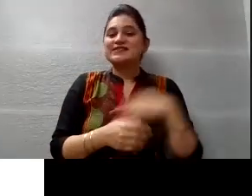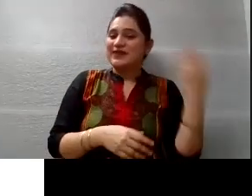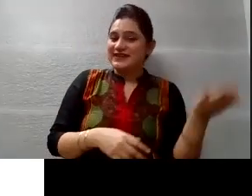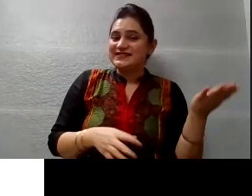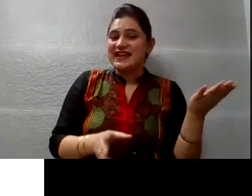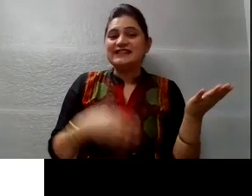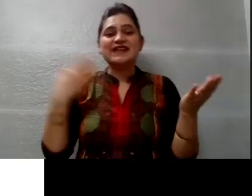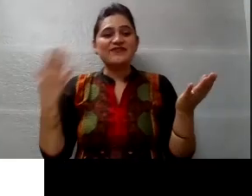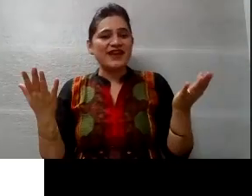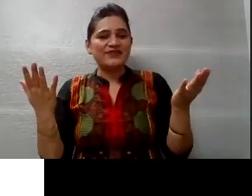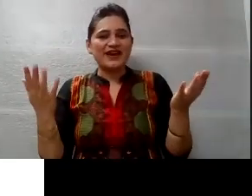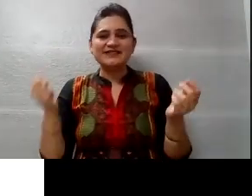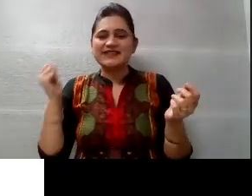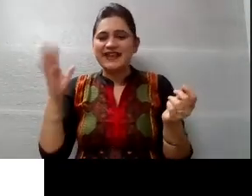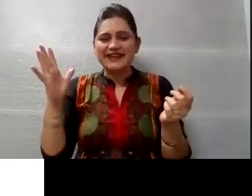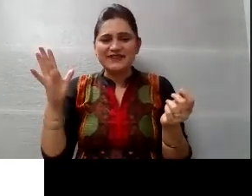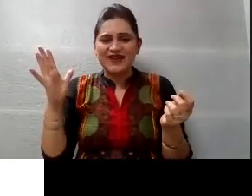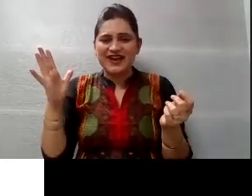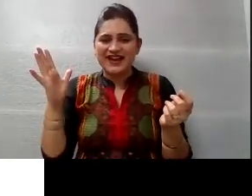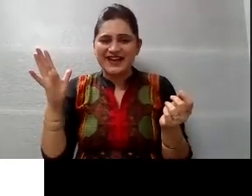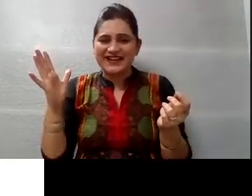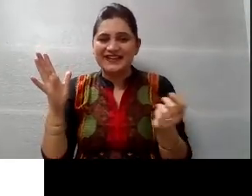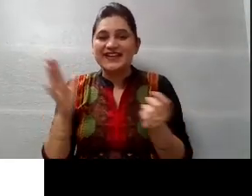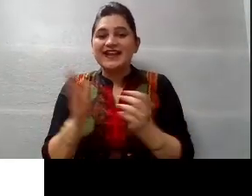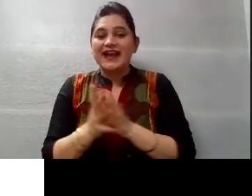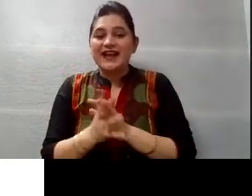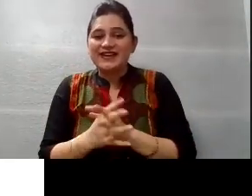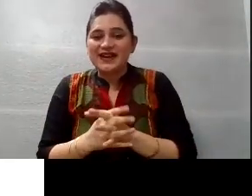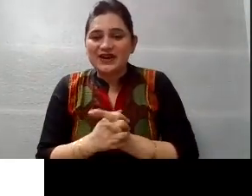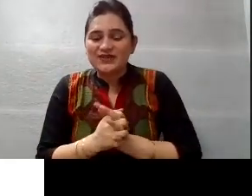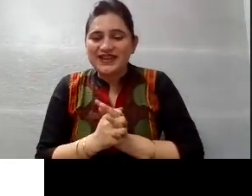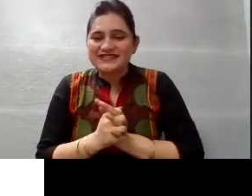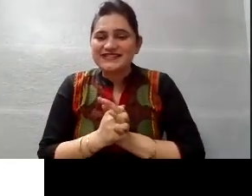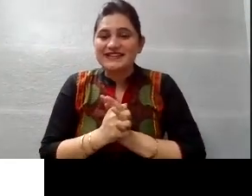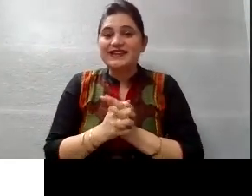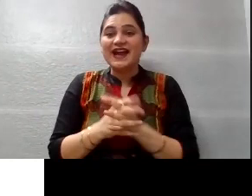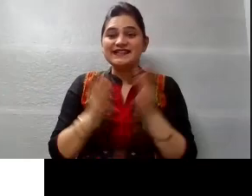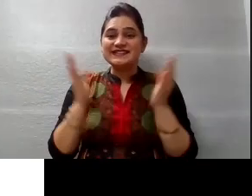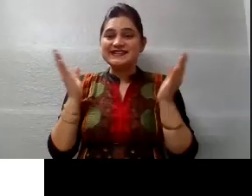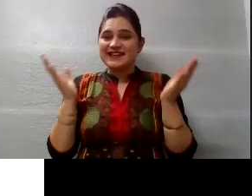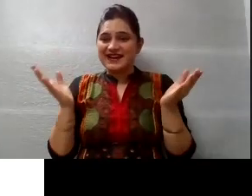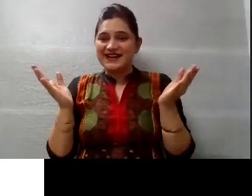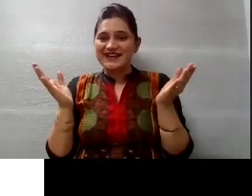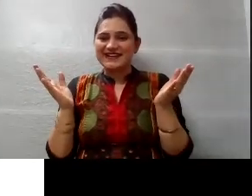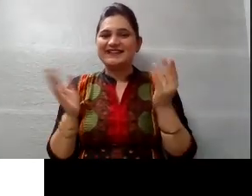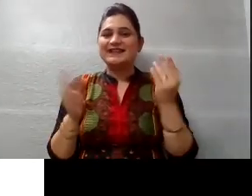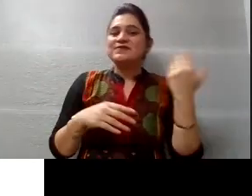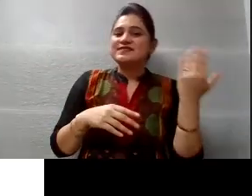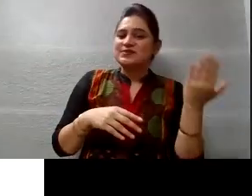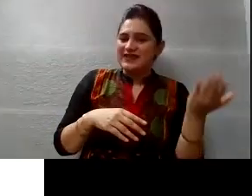Yes. eight tens, five ones, 85. And now let's see 99.